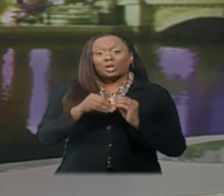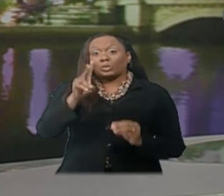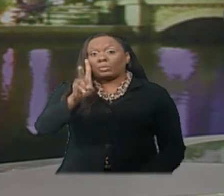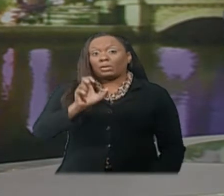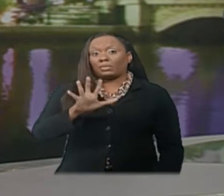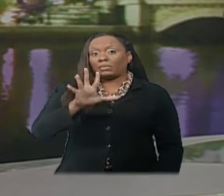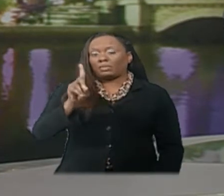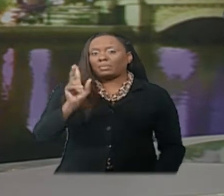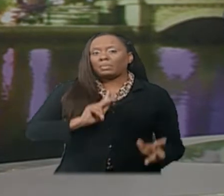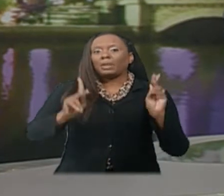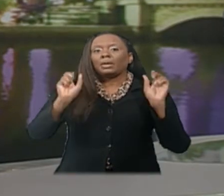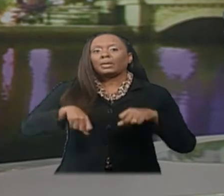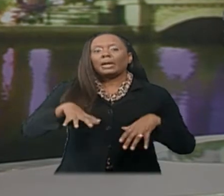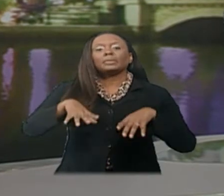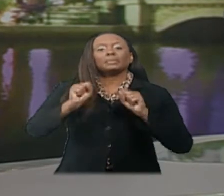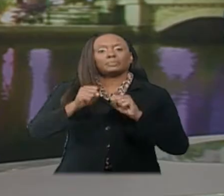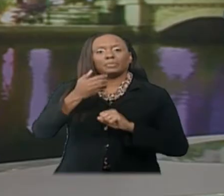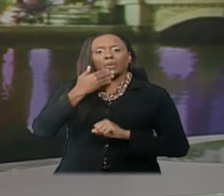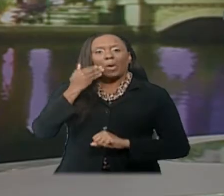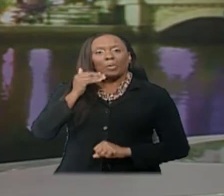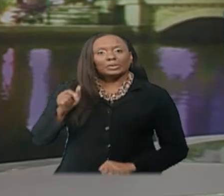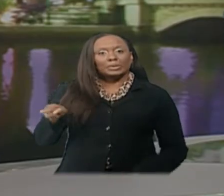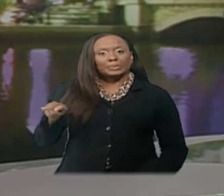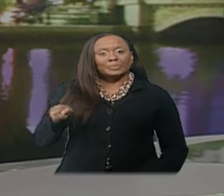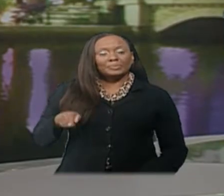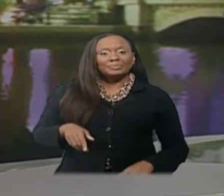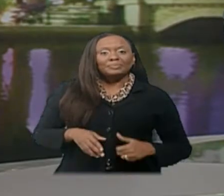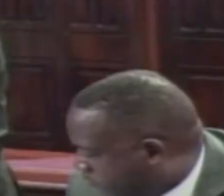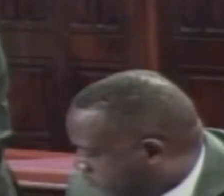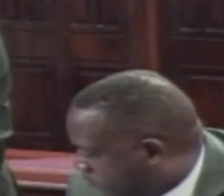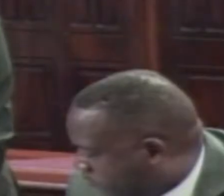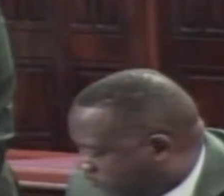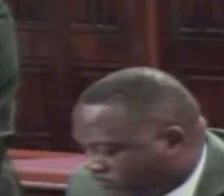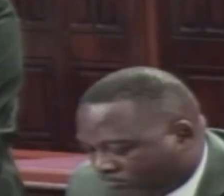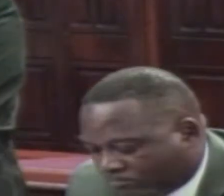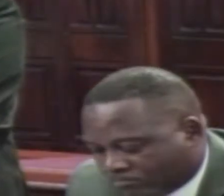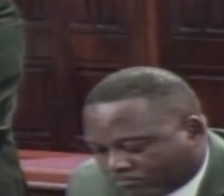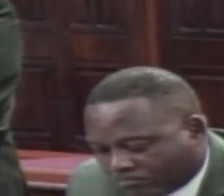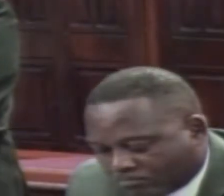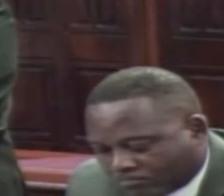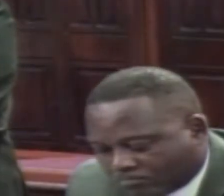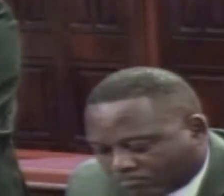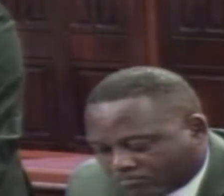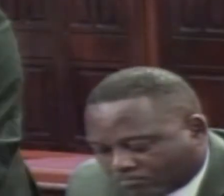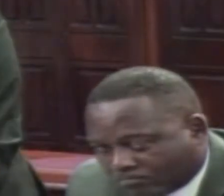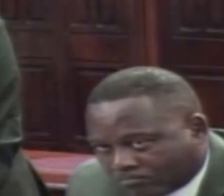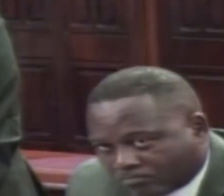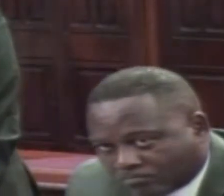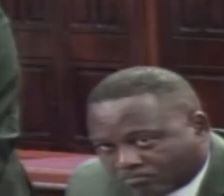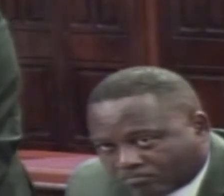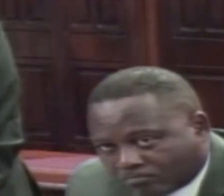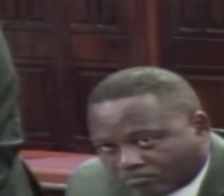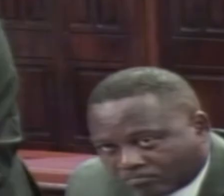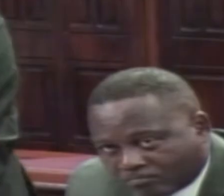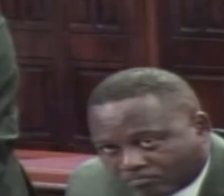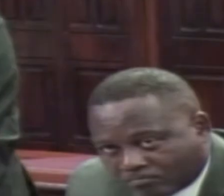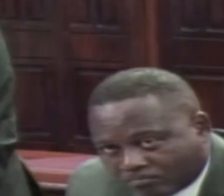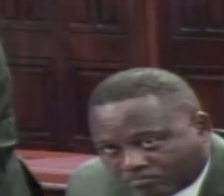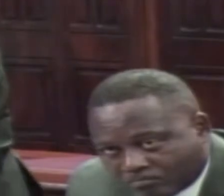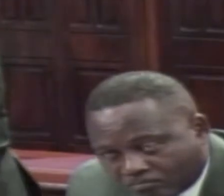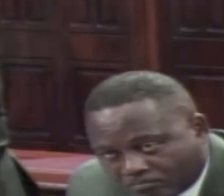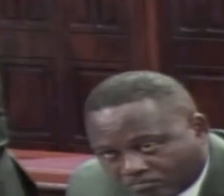251 fall under the program. That is something to be celebrated, as is the others